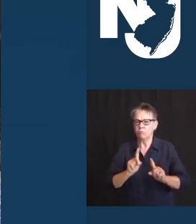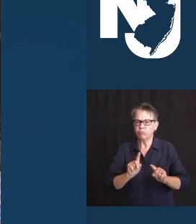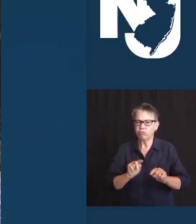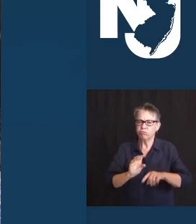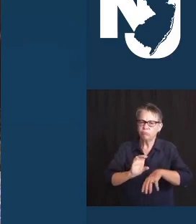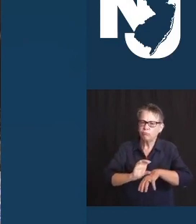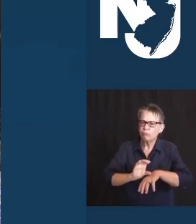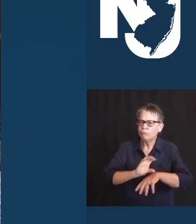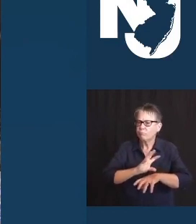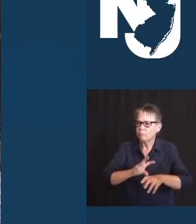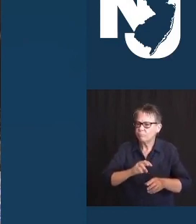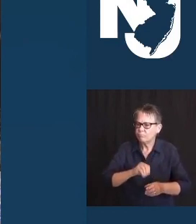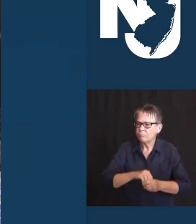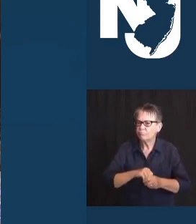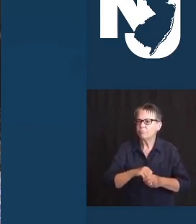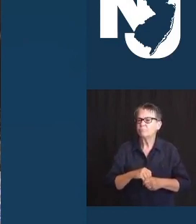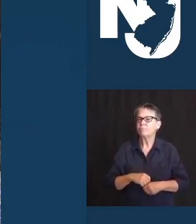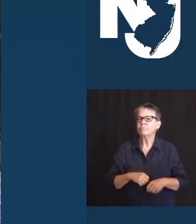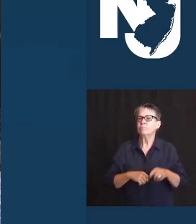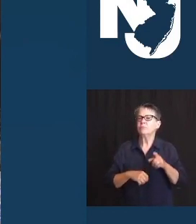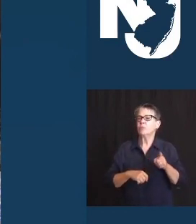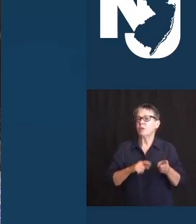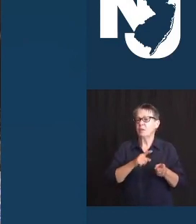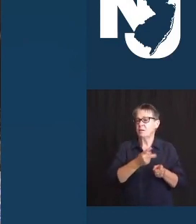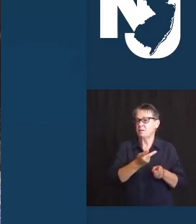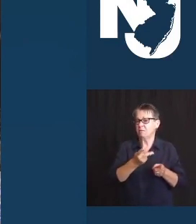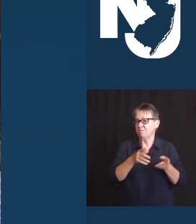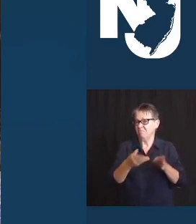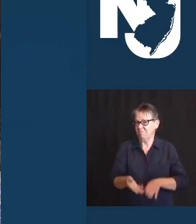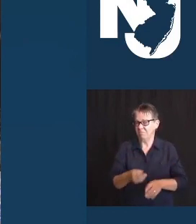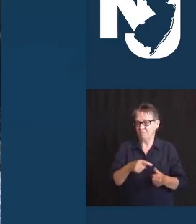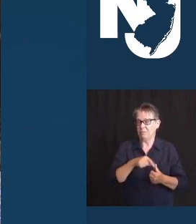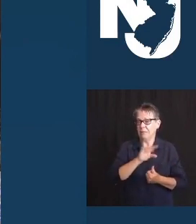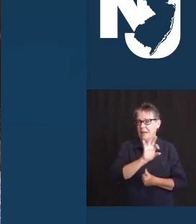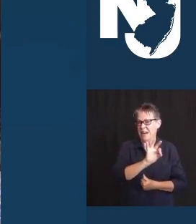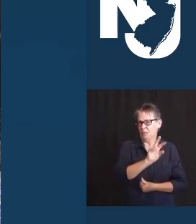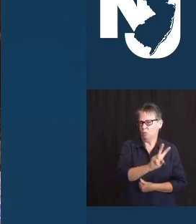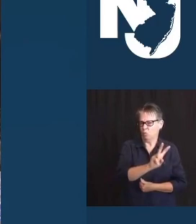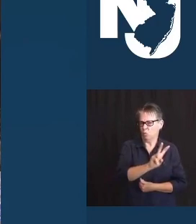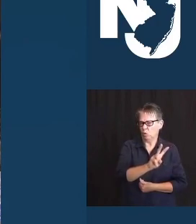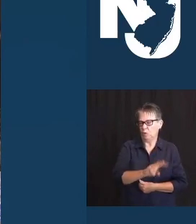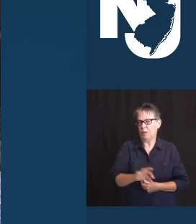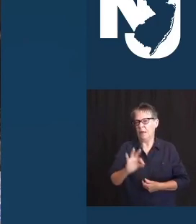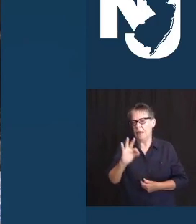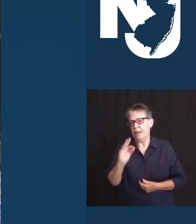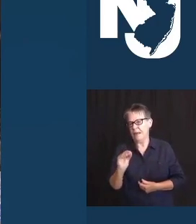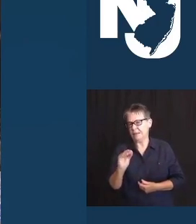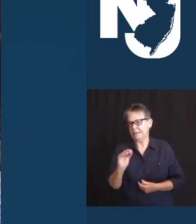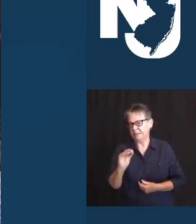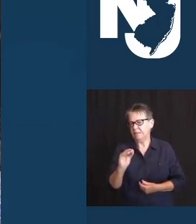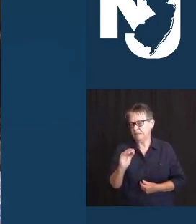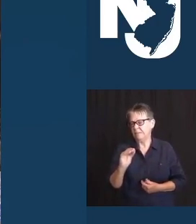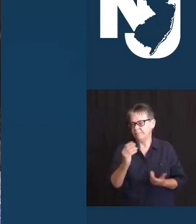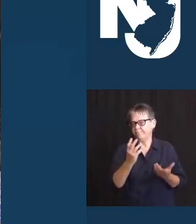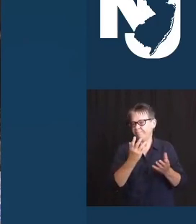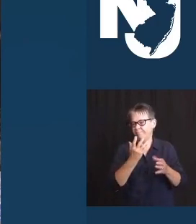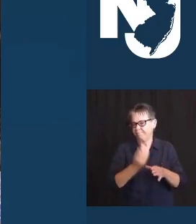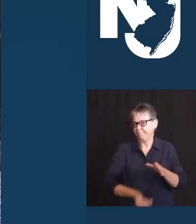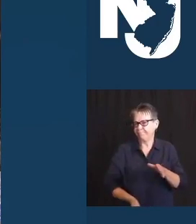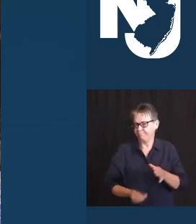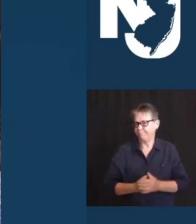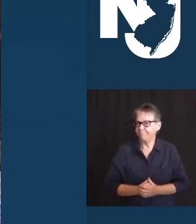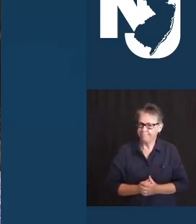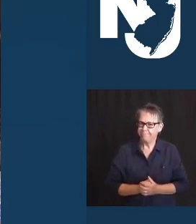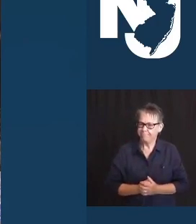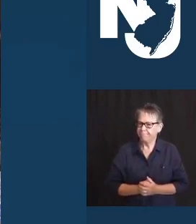90. They leave behind, as I mentioned, their daughter Donna and her husband Dennis, and I had the honor to speak with both of them.